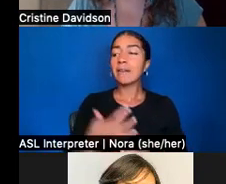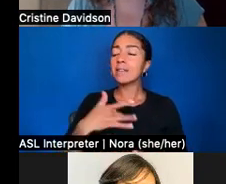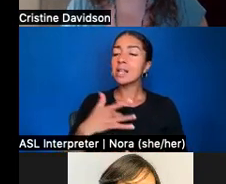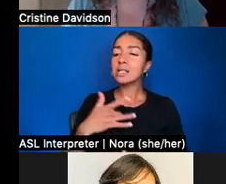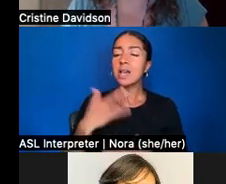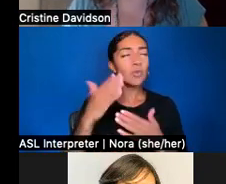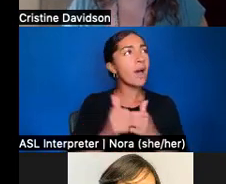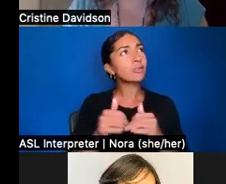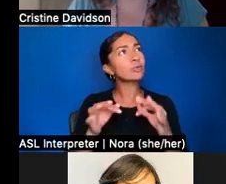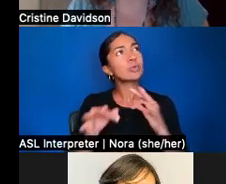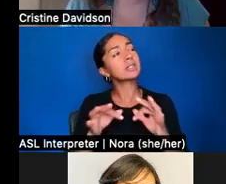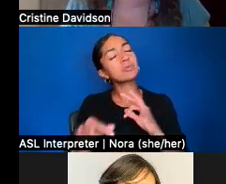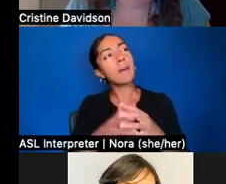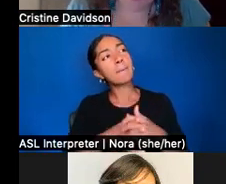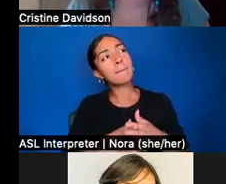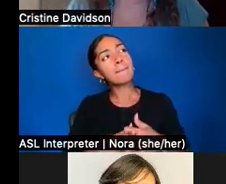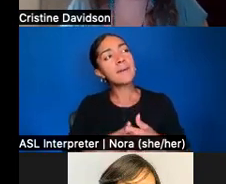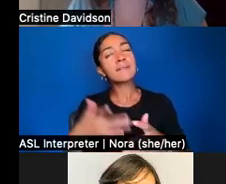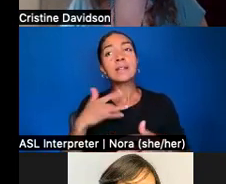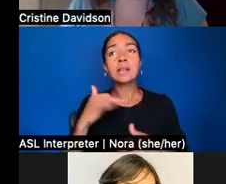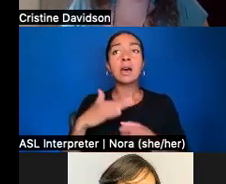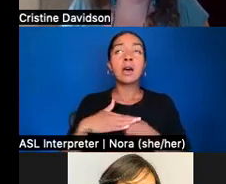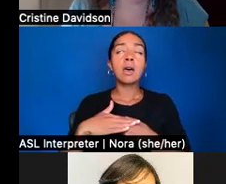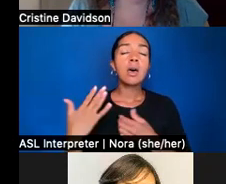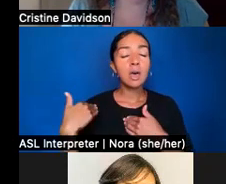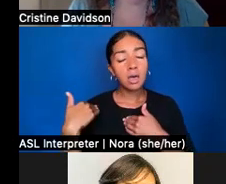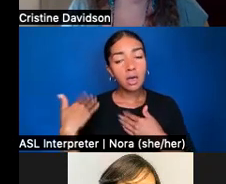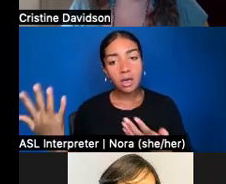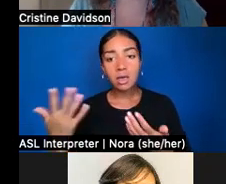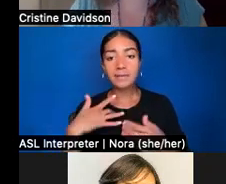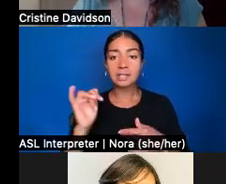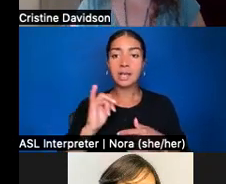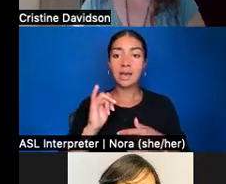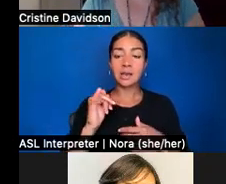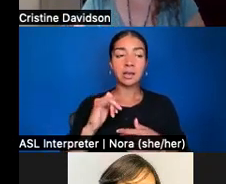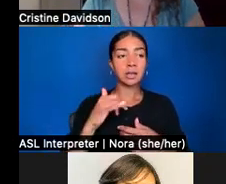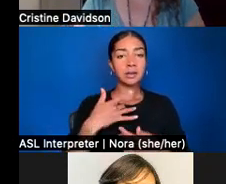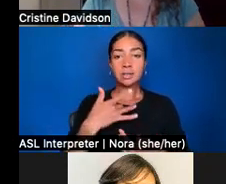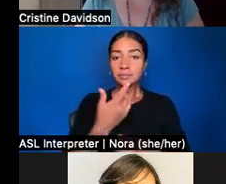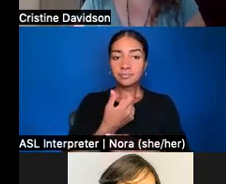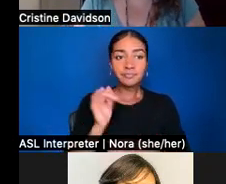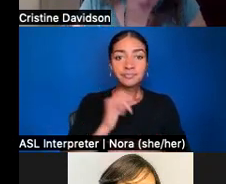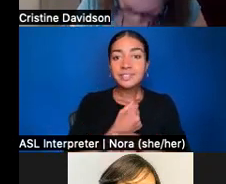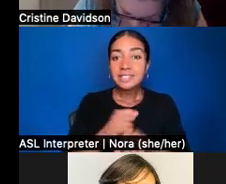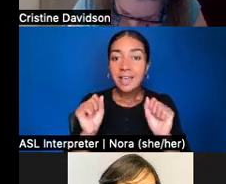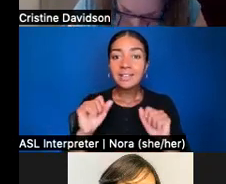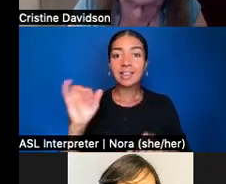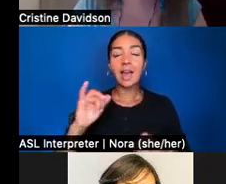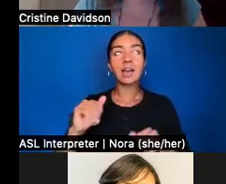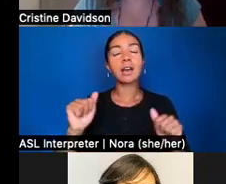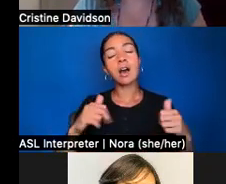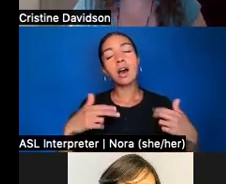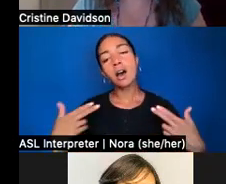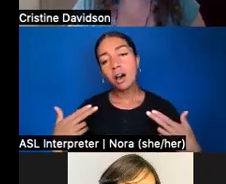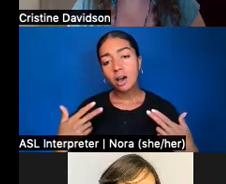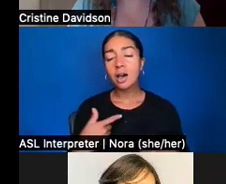I don't know how to word it, like a relief, a sense of safety, a sense of like, oh, I don't have to explain